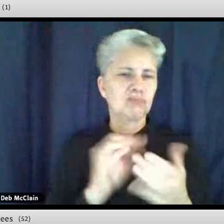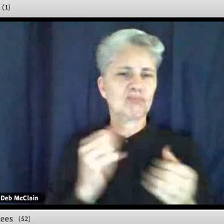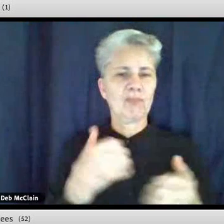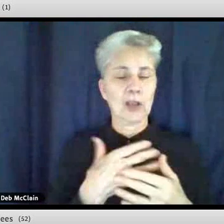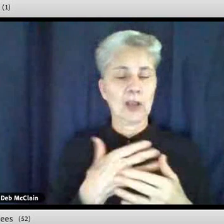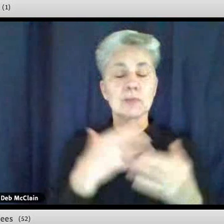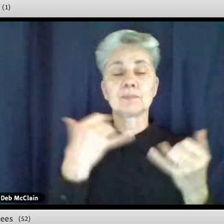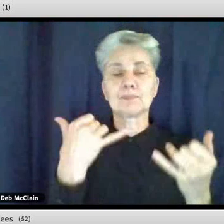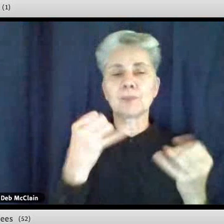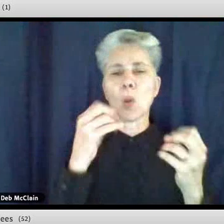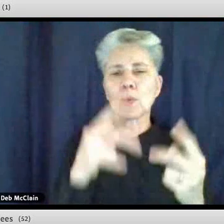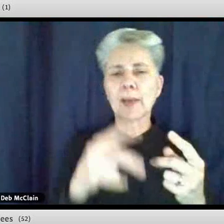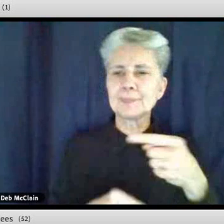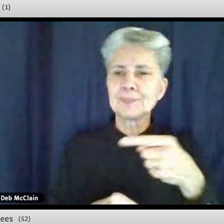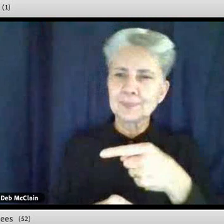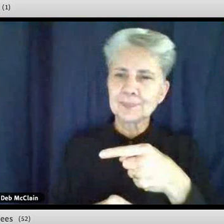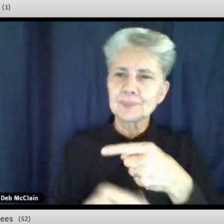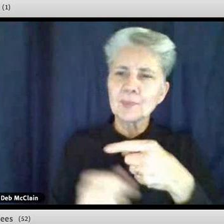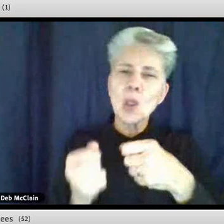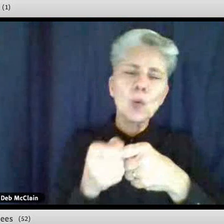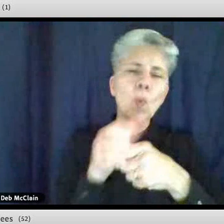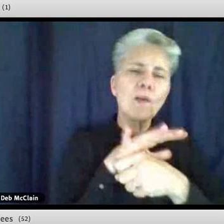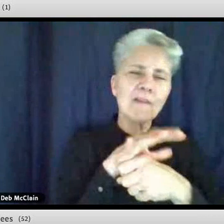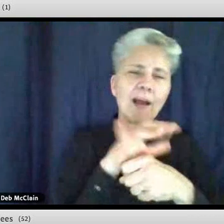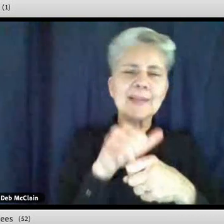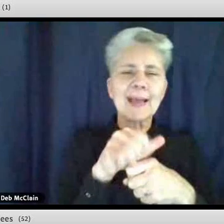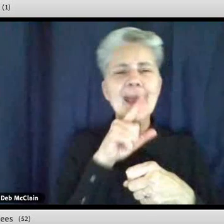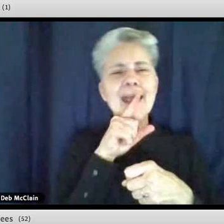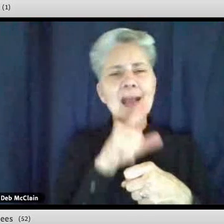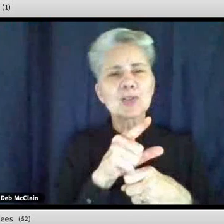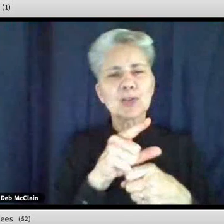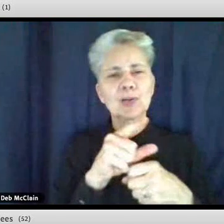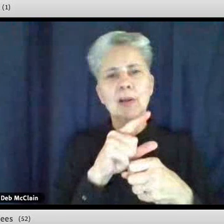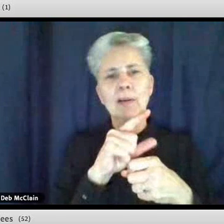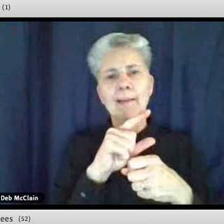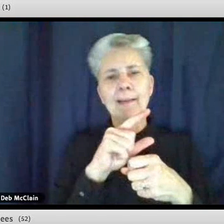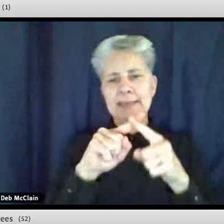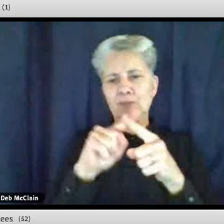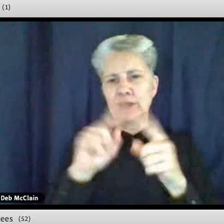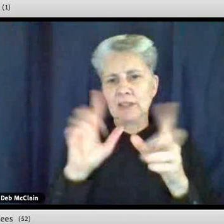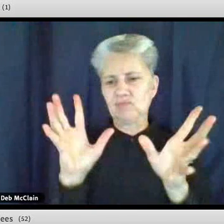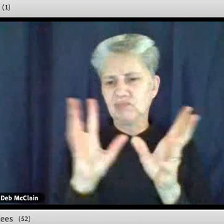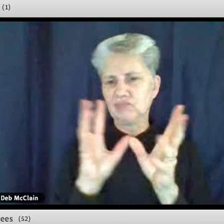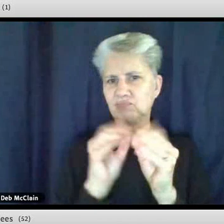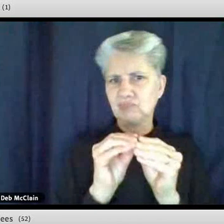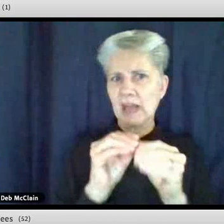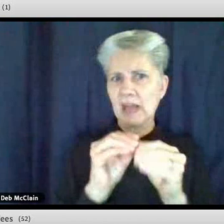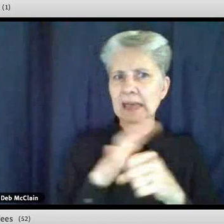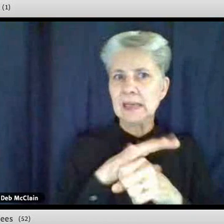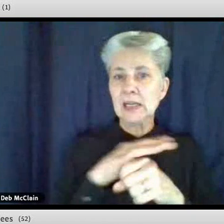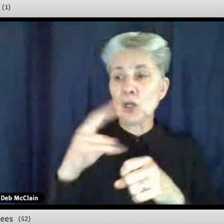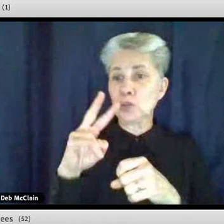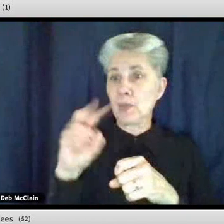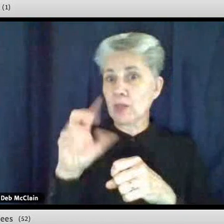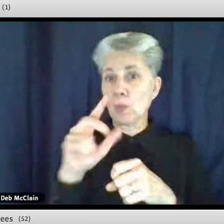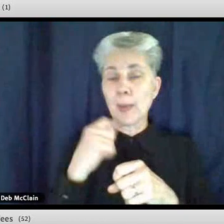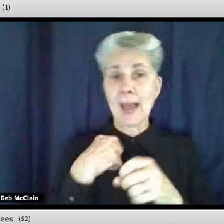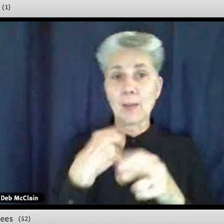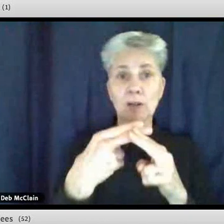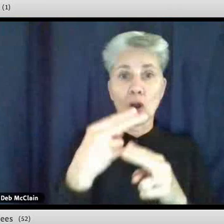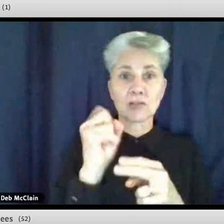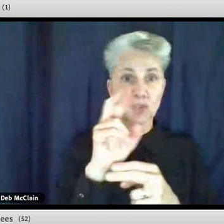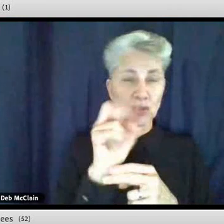Okay, so coronavirus, it's actually a series of different viruses. In 2003, we had one called